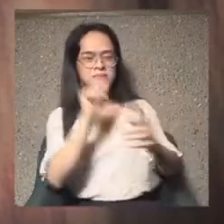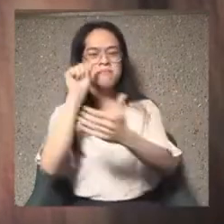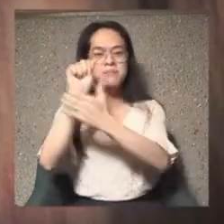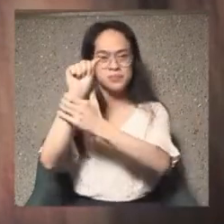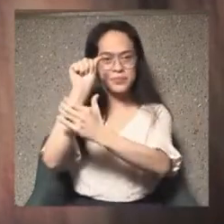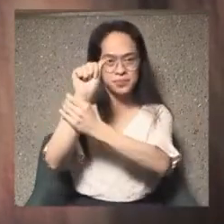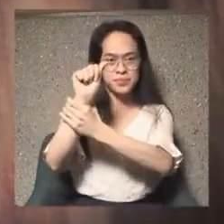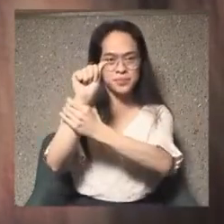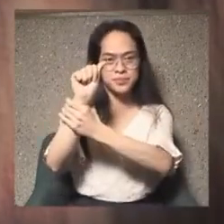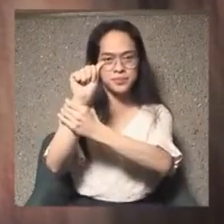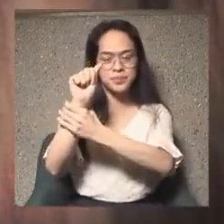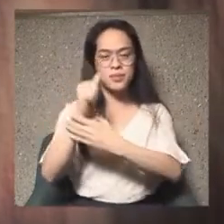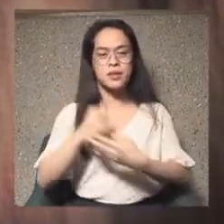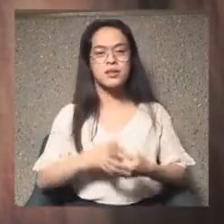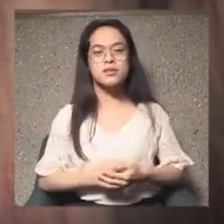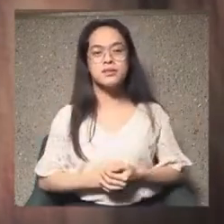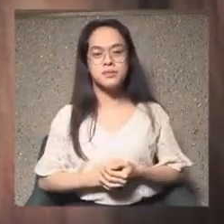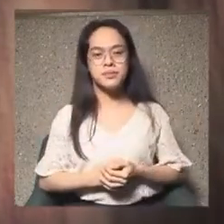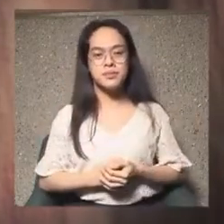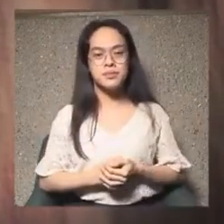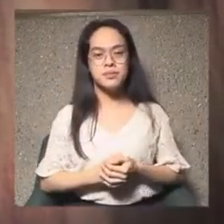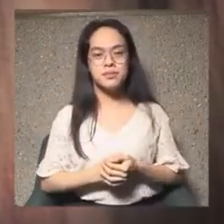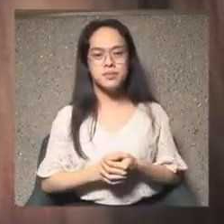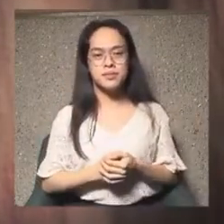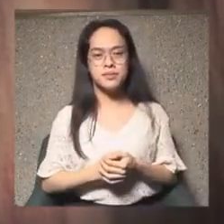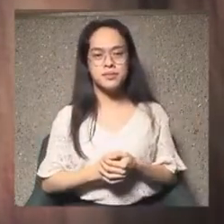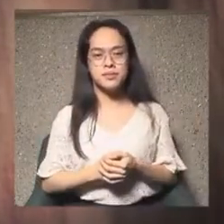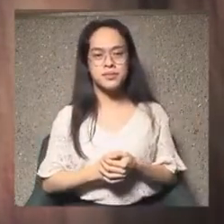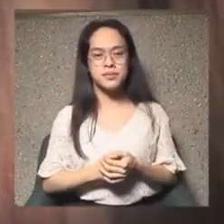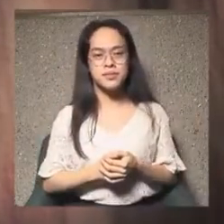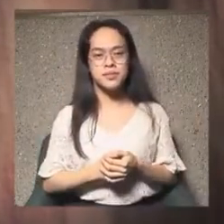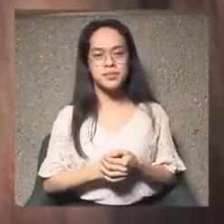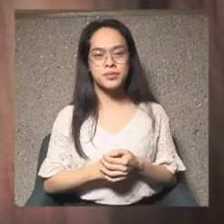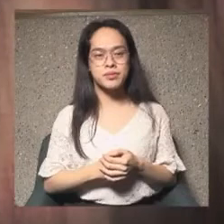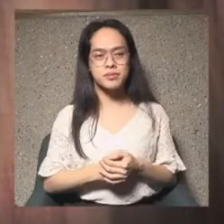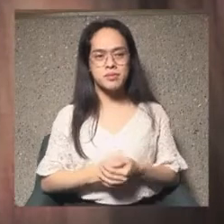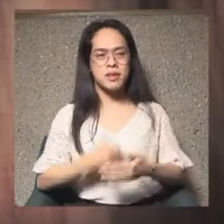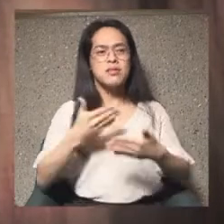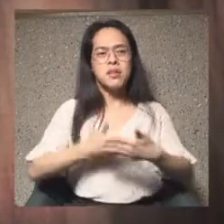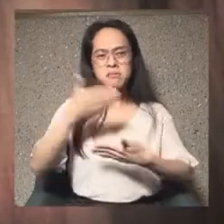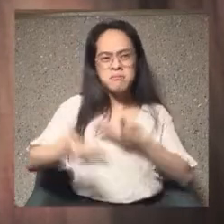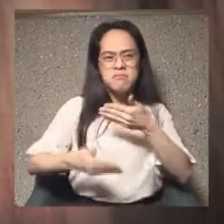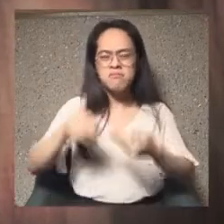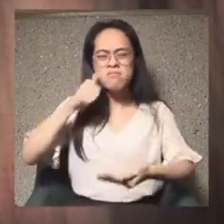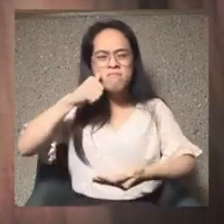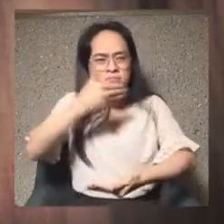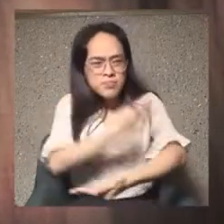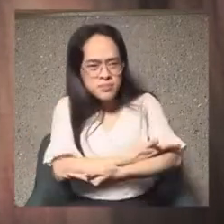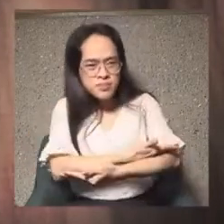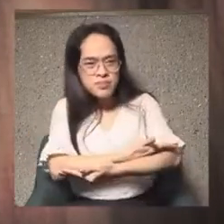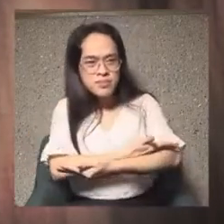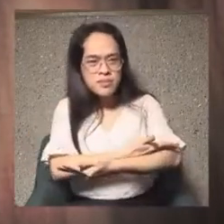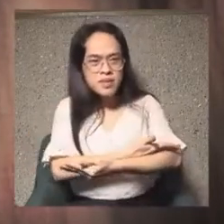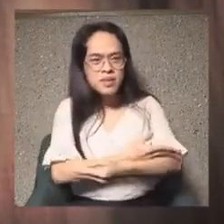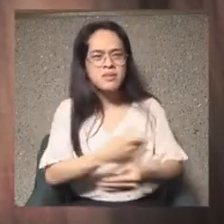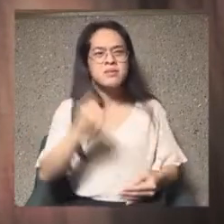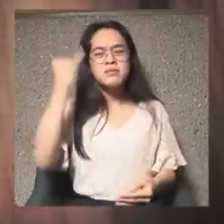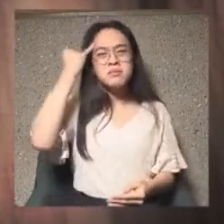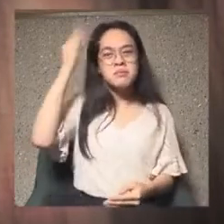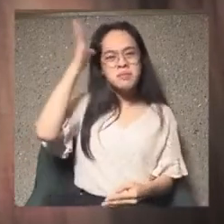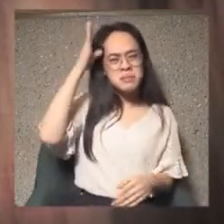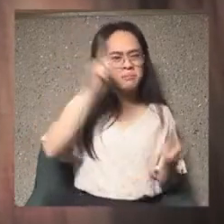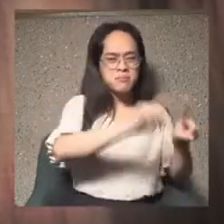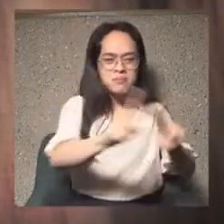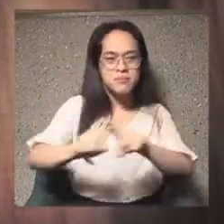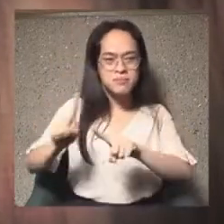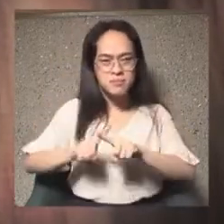realize that his grandson, Jacob, is worse. And at various times, remember how,